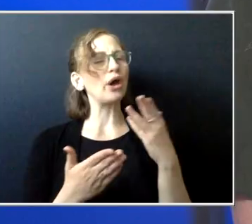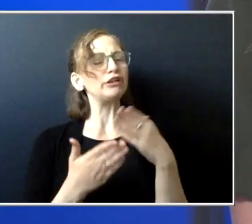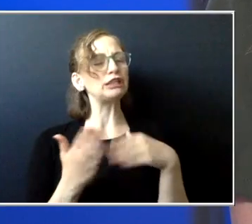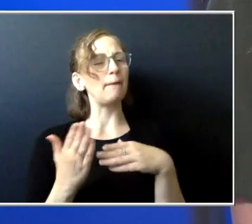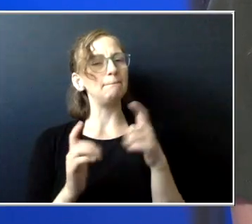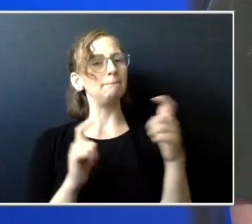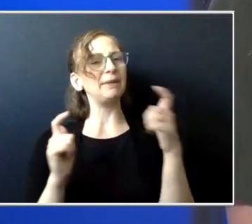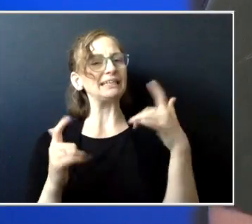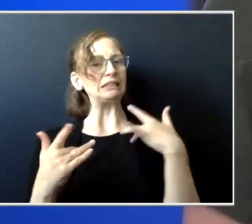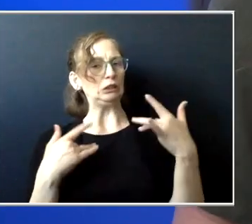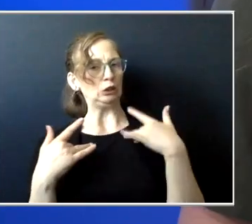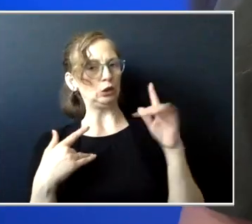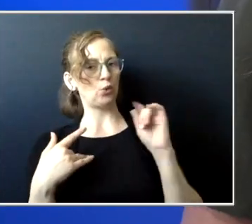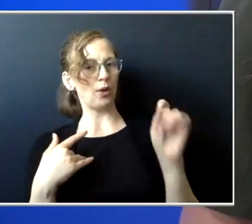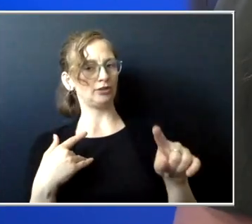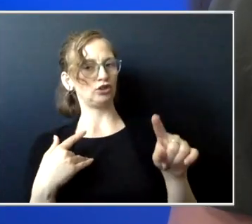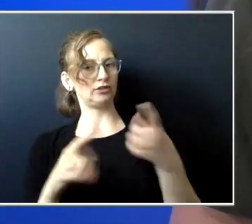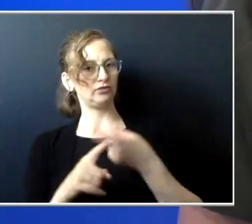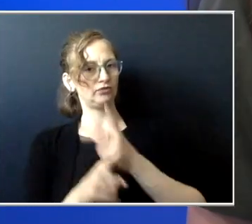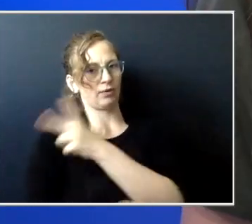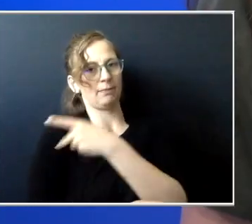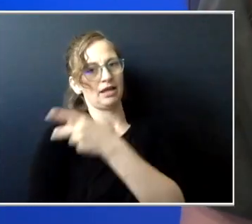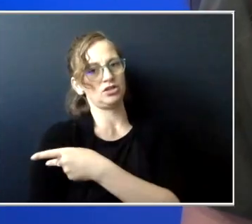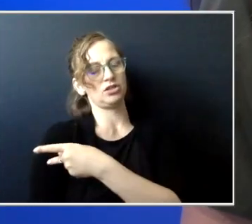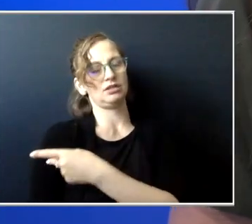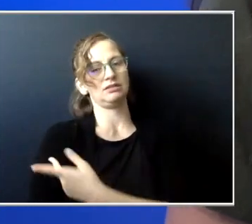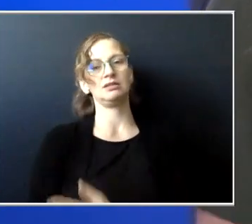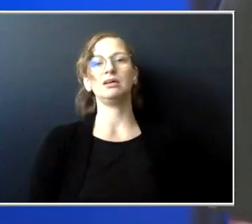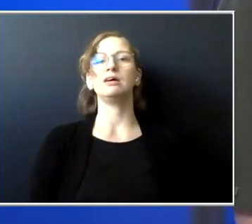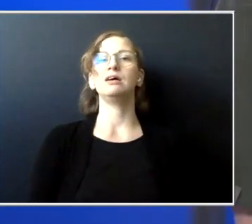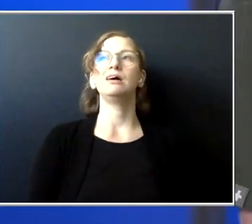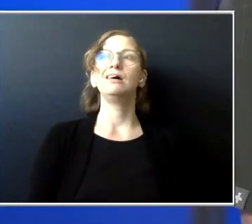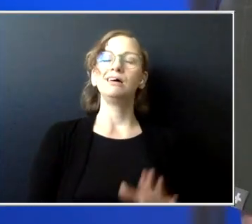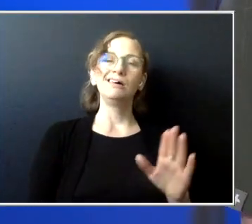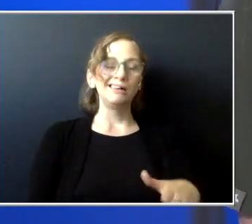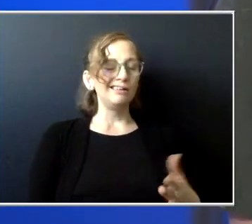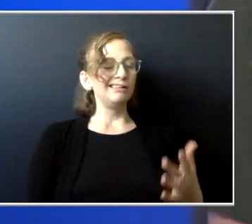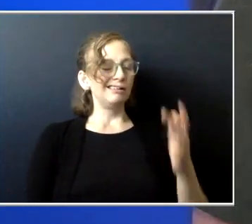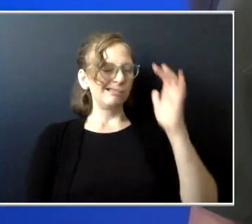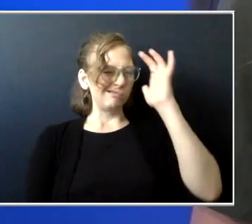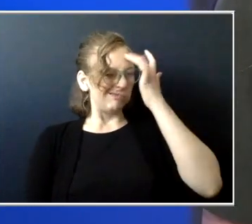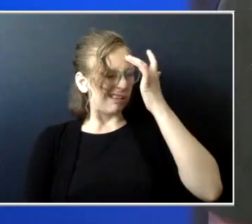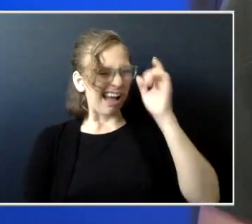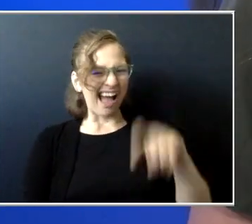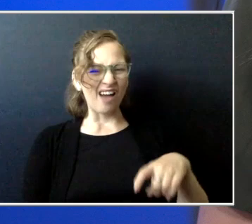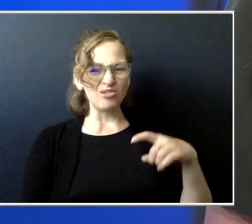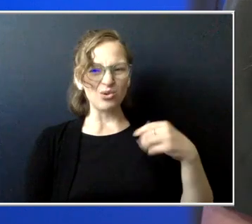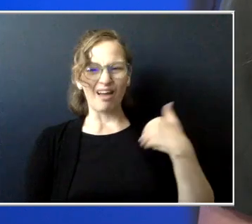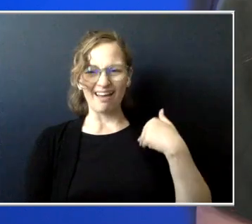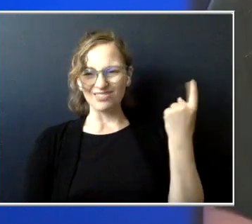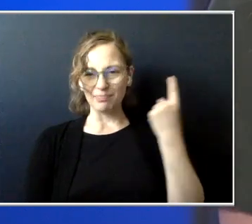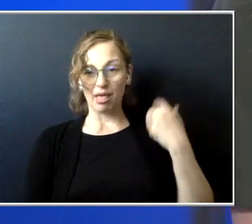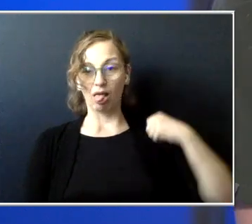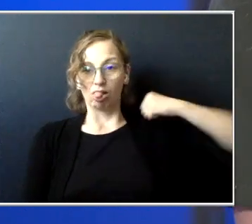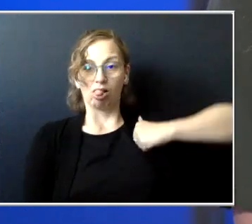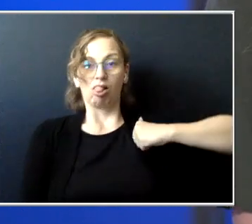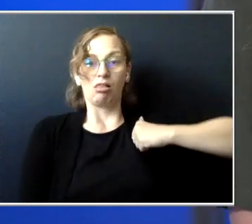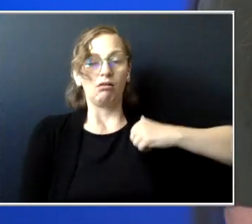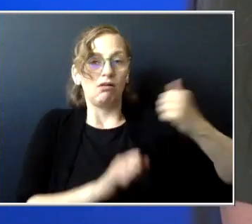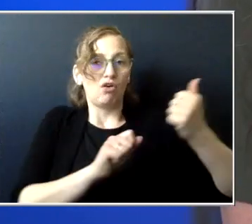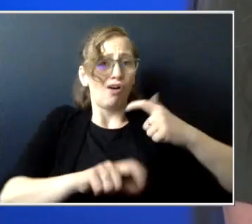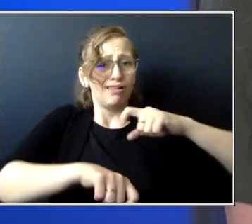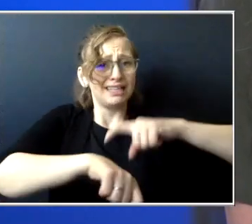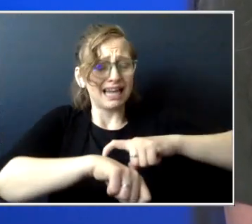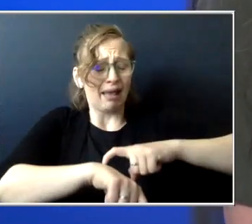think the main thing is just having something to carry all the time, and just kind of getting used to that.